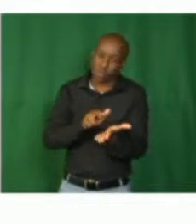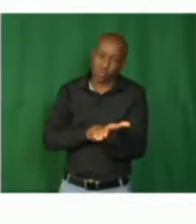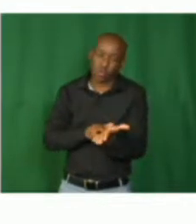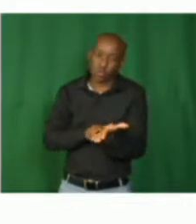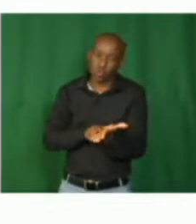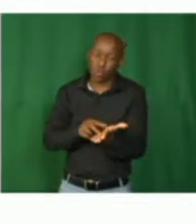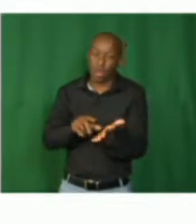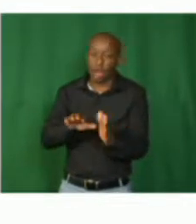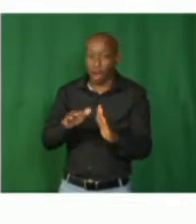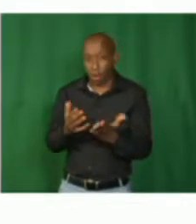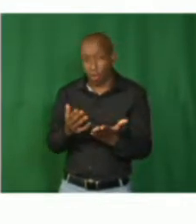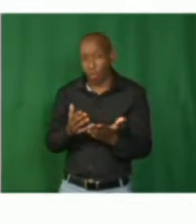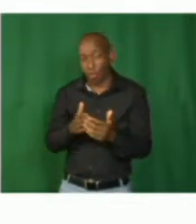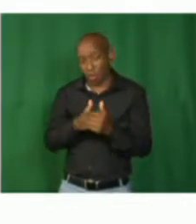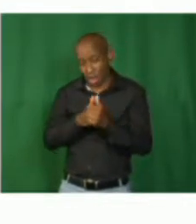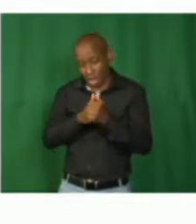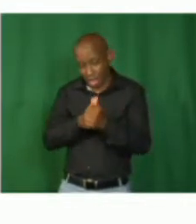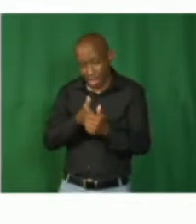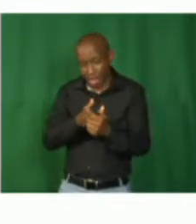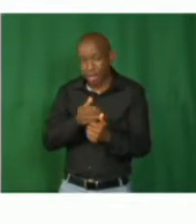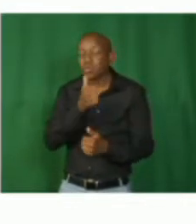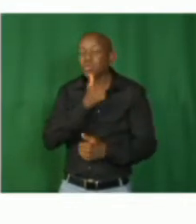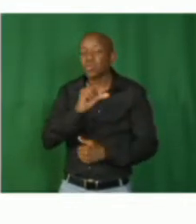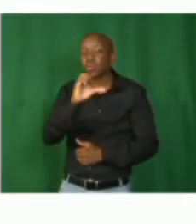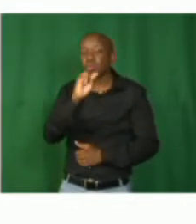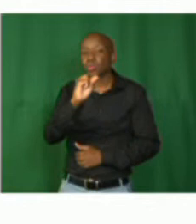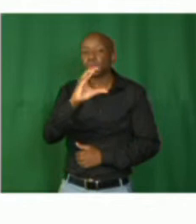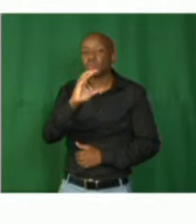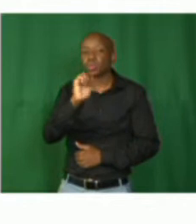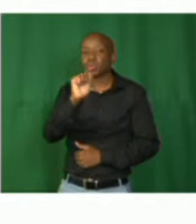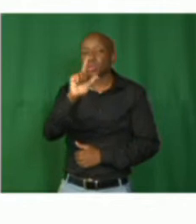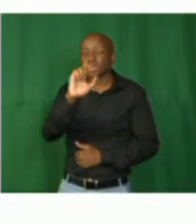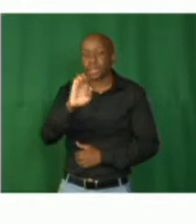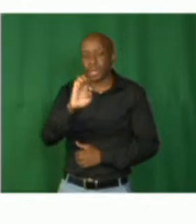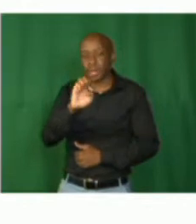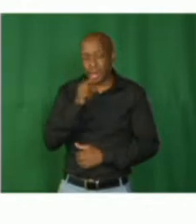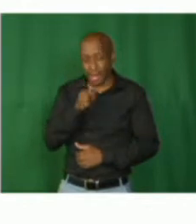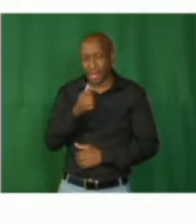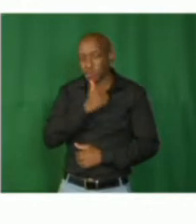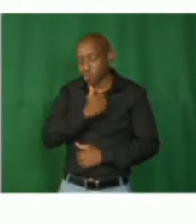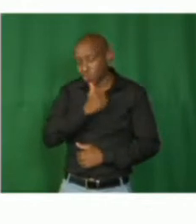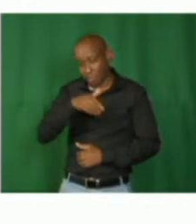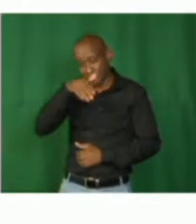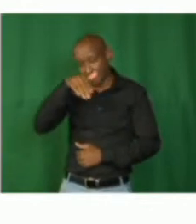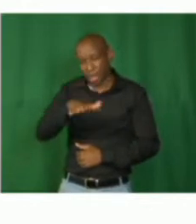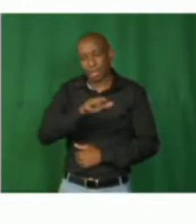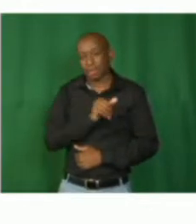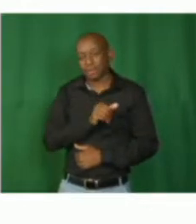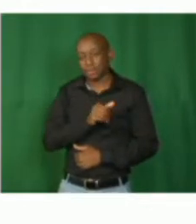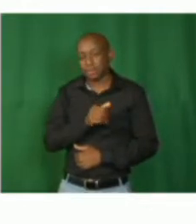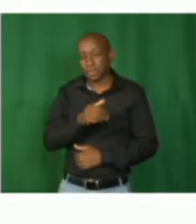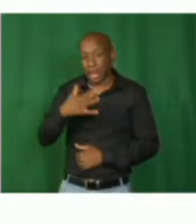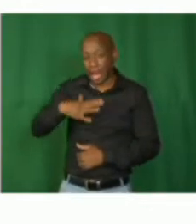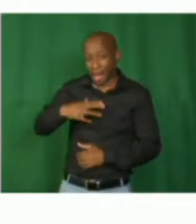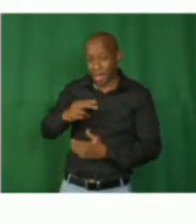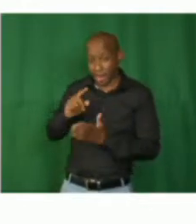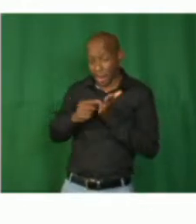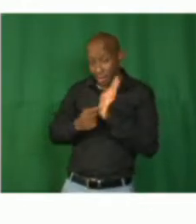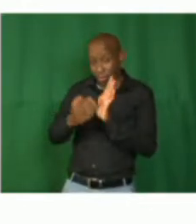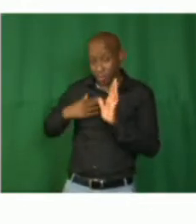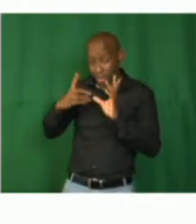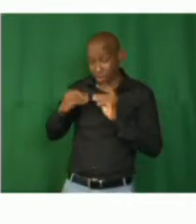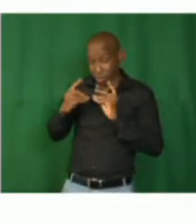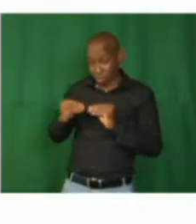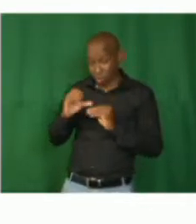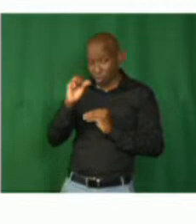now by using a scale, because I'm sure you noted that in the examples that we used, there was no scale. It was just